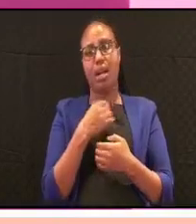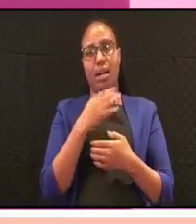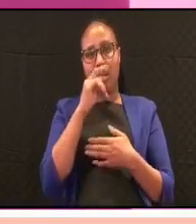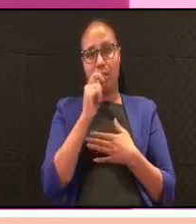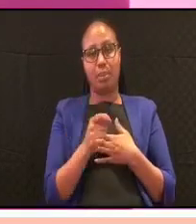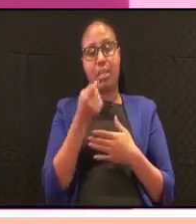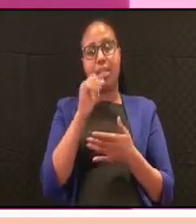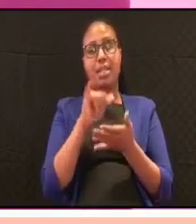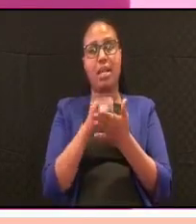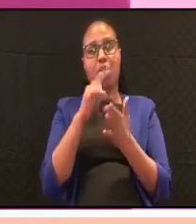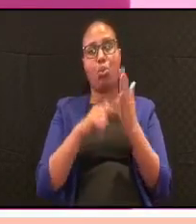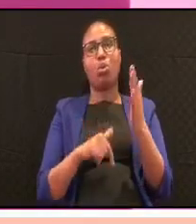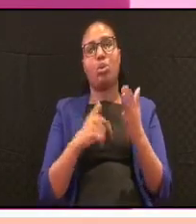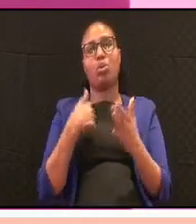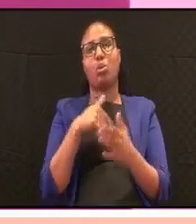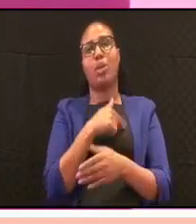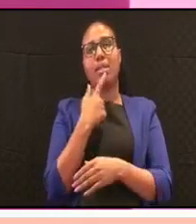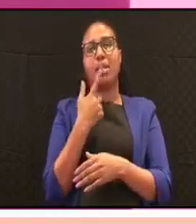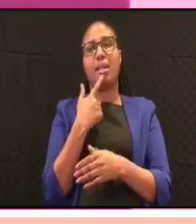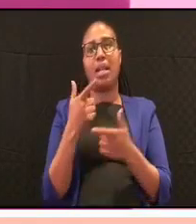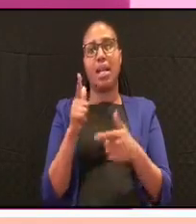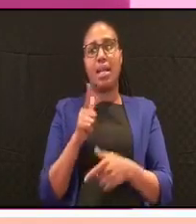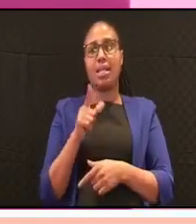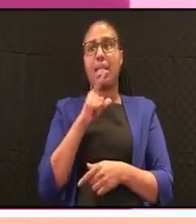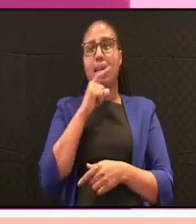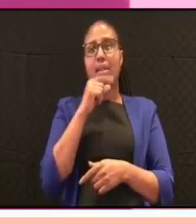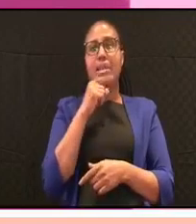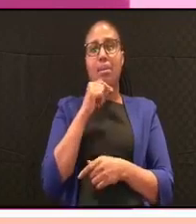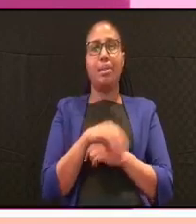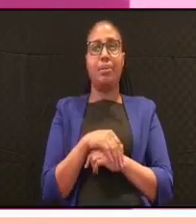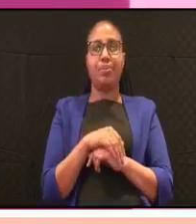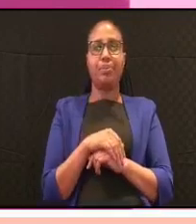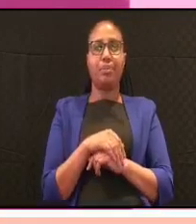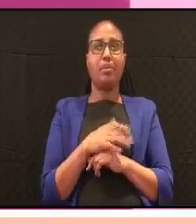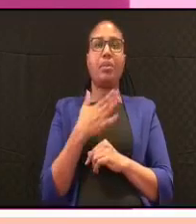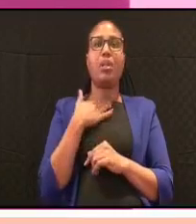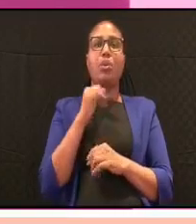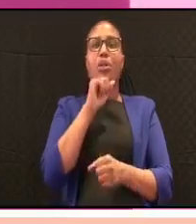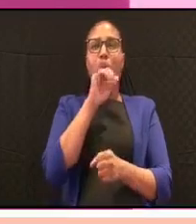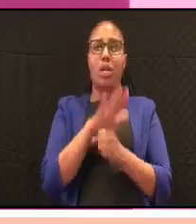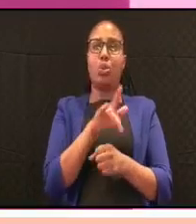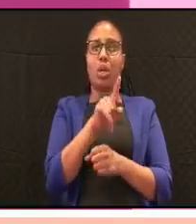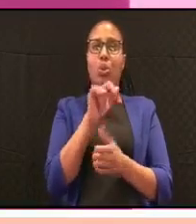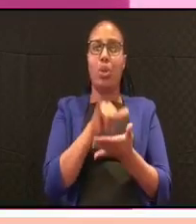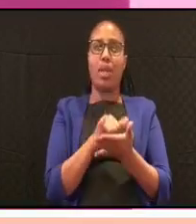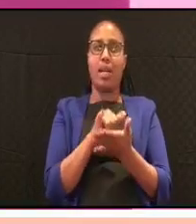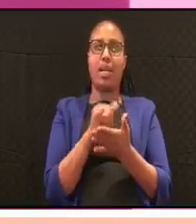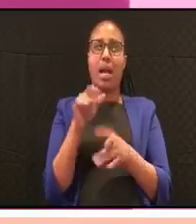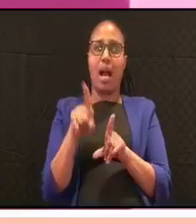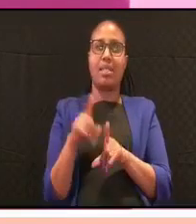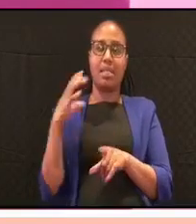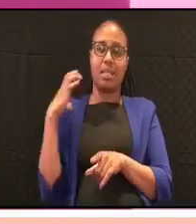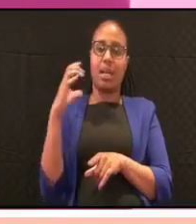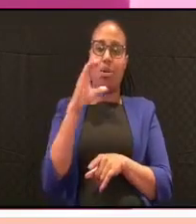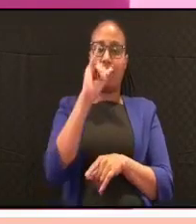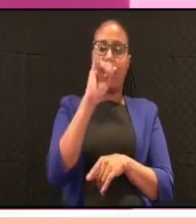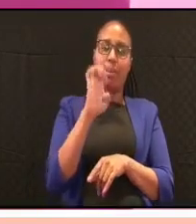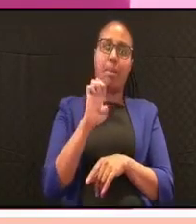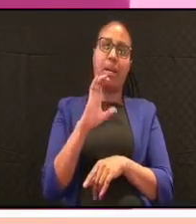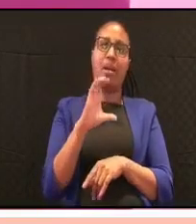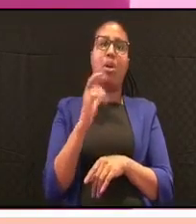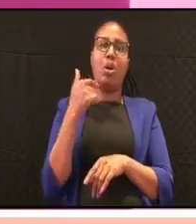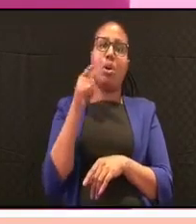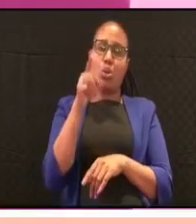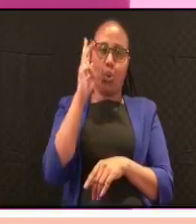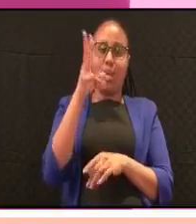that is what is most important. So, ladies and gentlemen, I want to assure you that as chair of IBEC, you